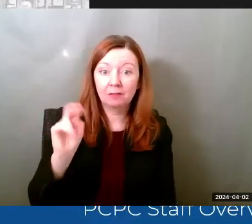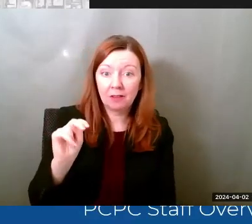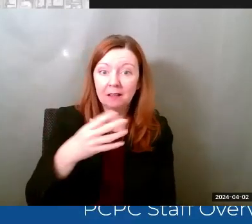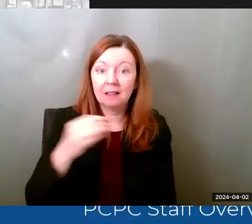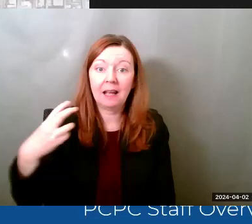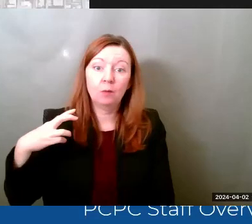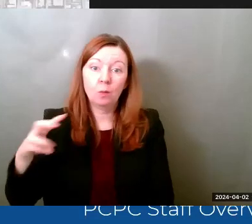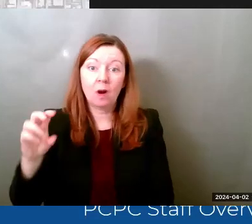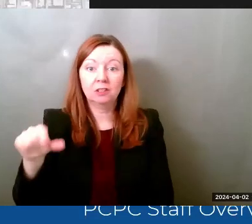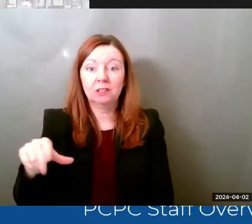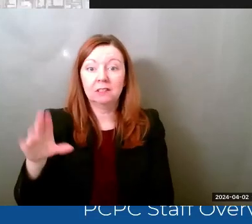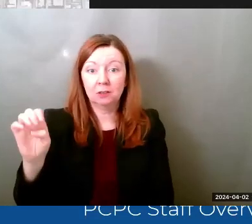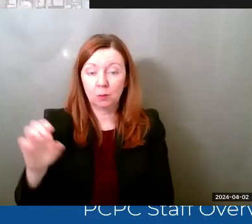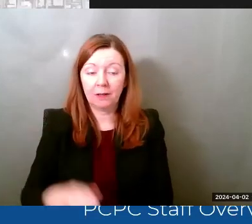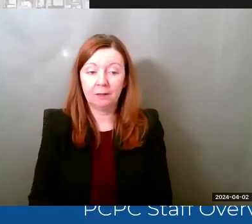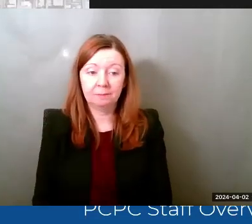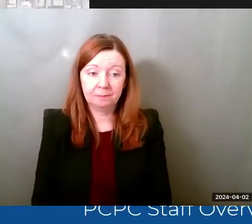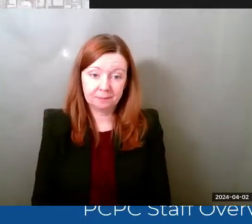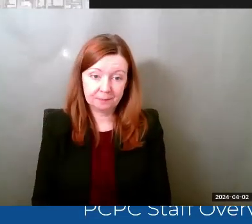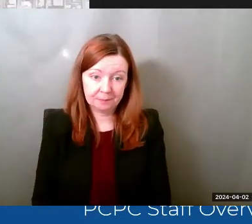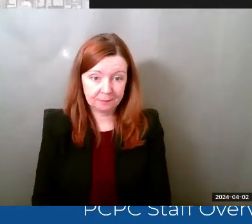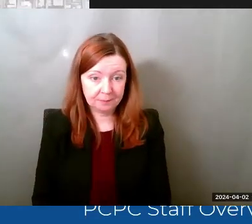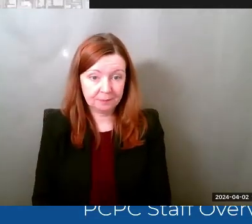Squares. Next slide.